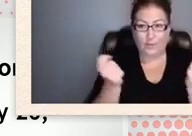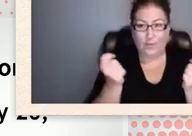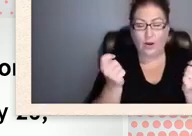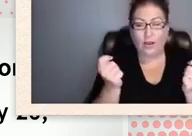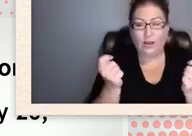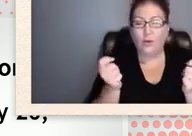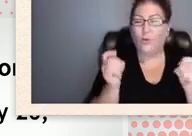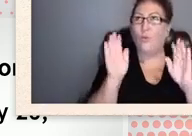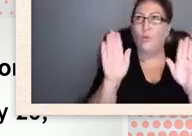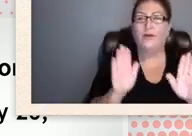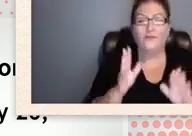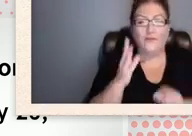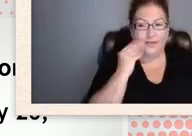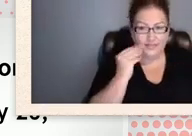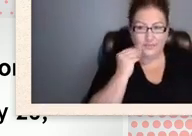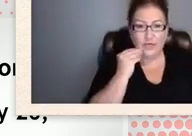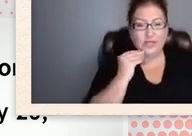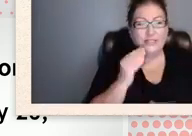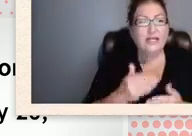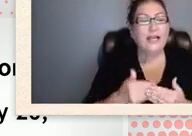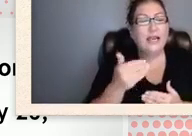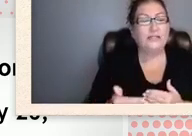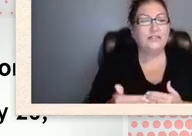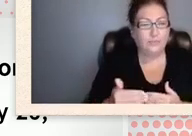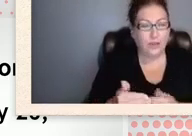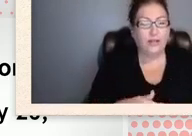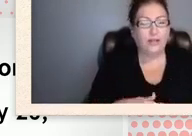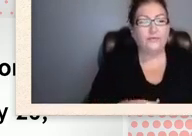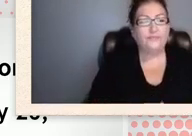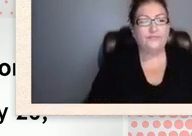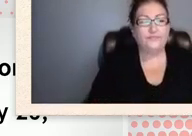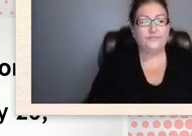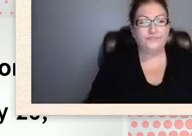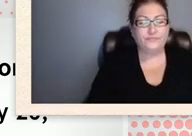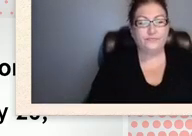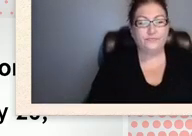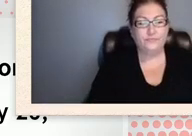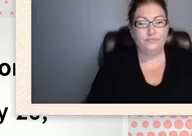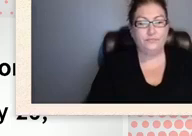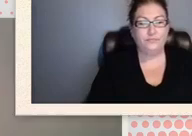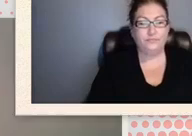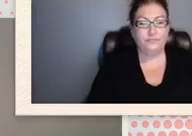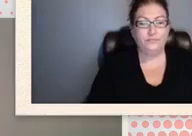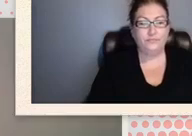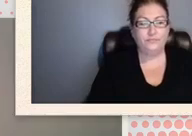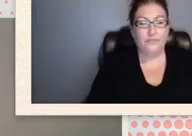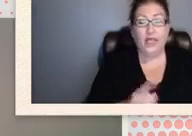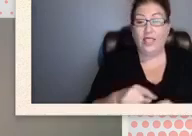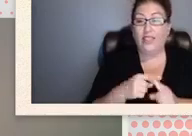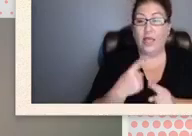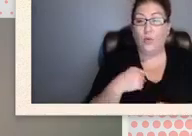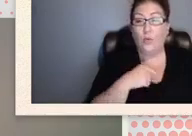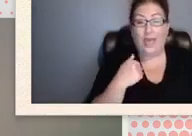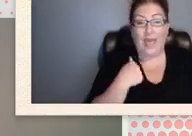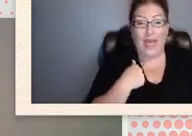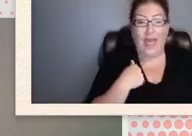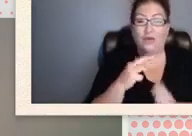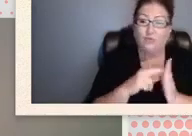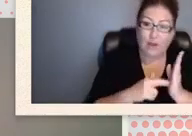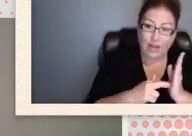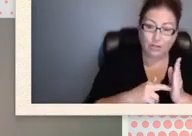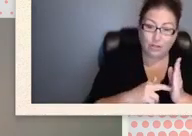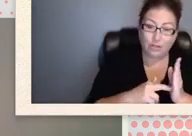Wonderful experience. Next bullet after that. And then we had regs, training,